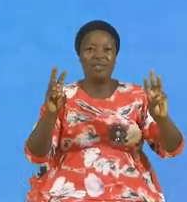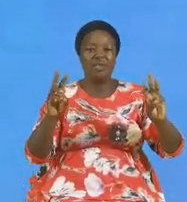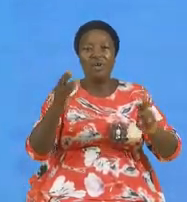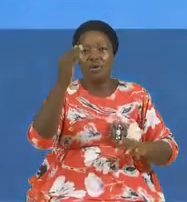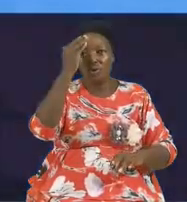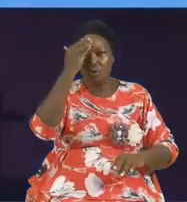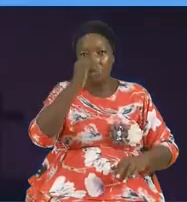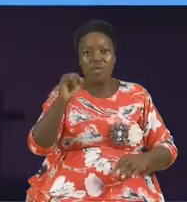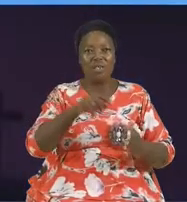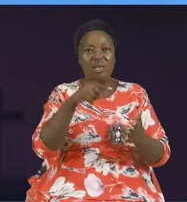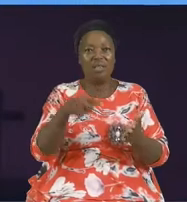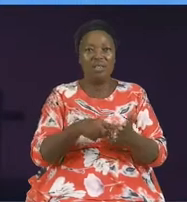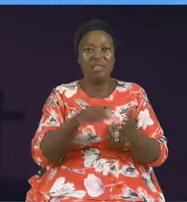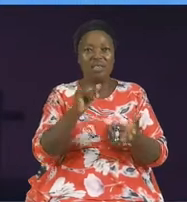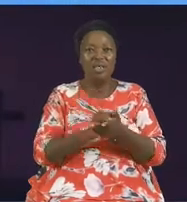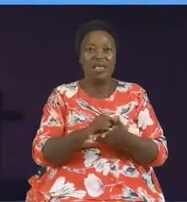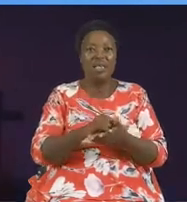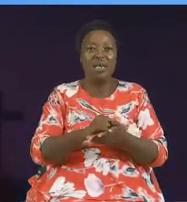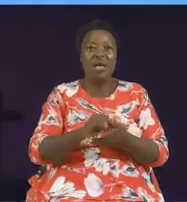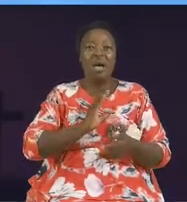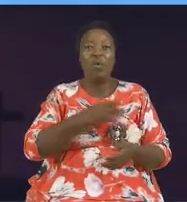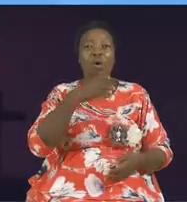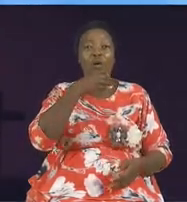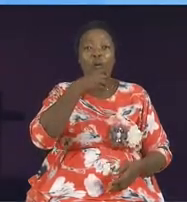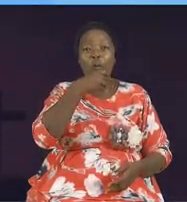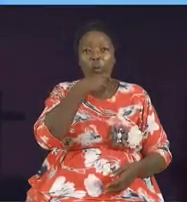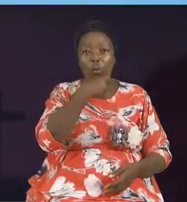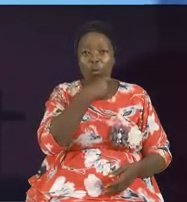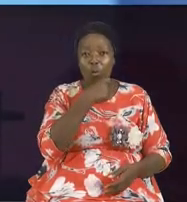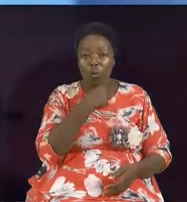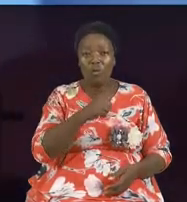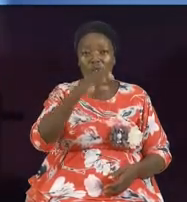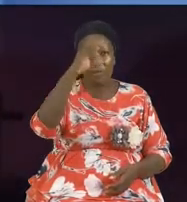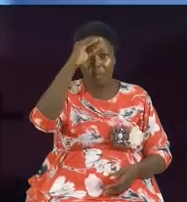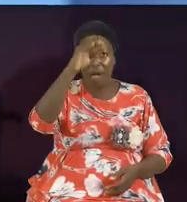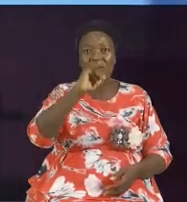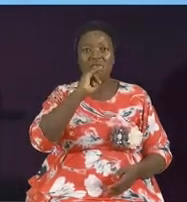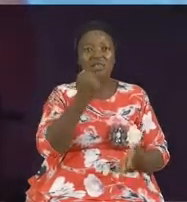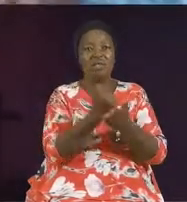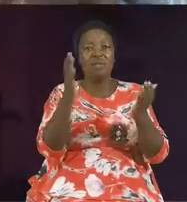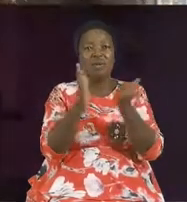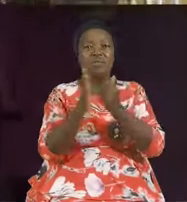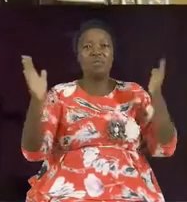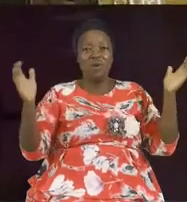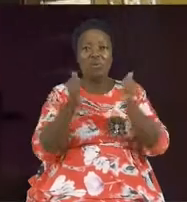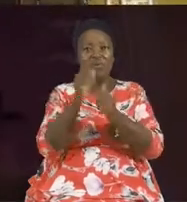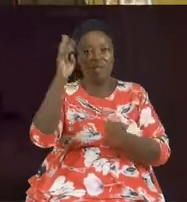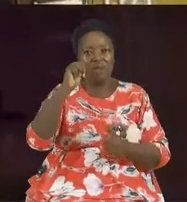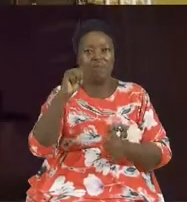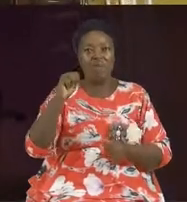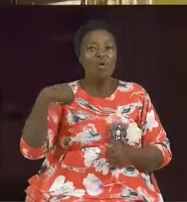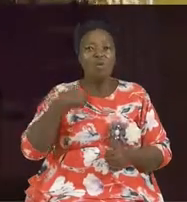6. In Romans chapter 6, verse 6, it said, knowing this, that our old man